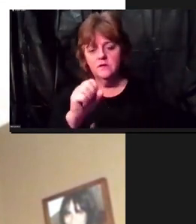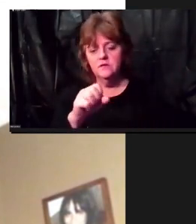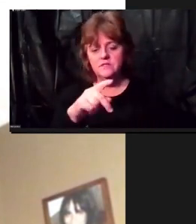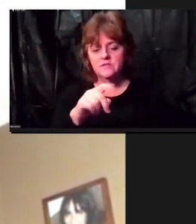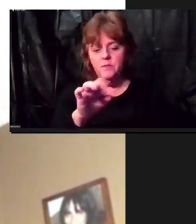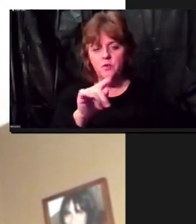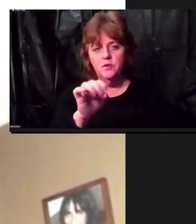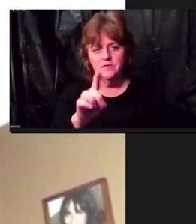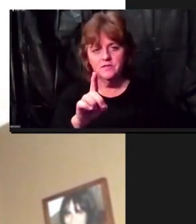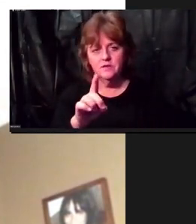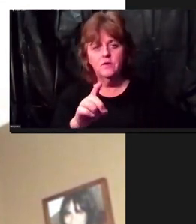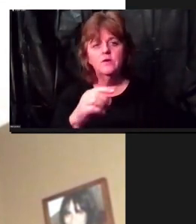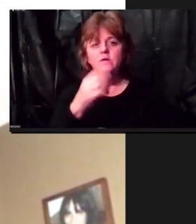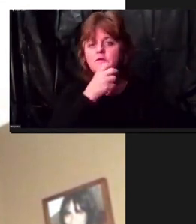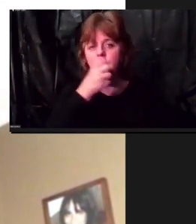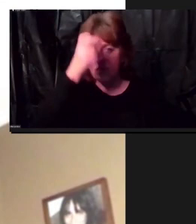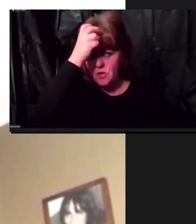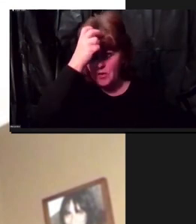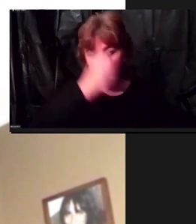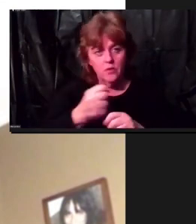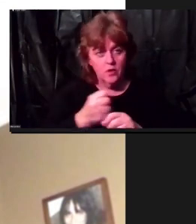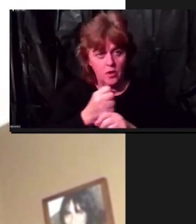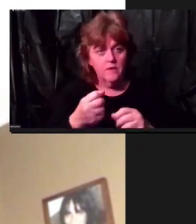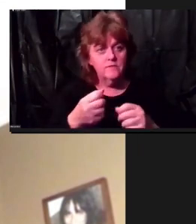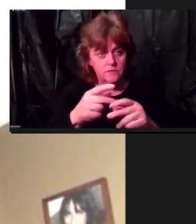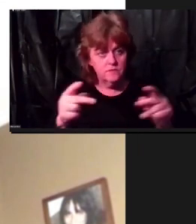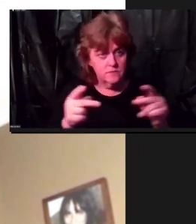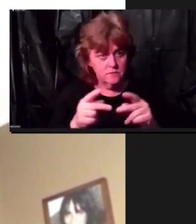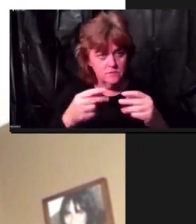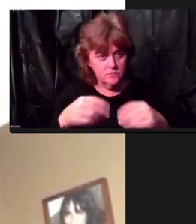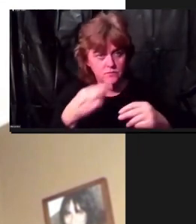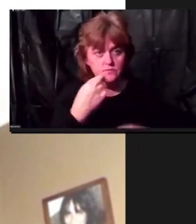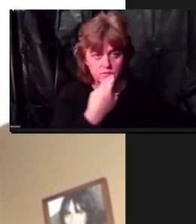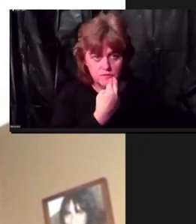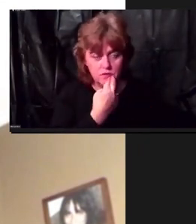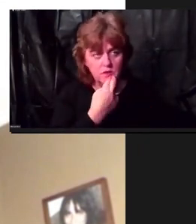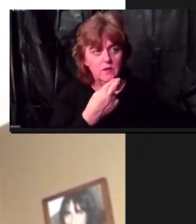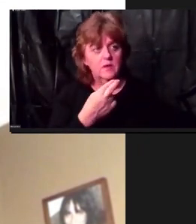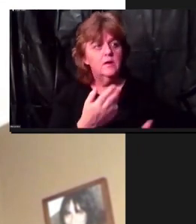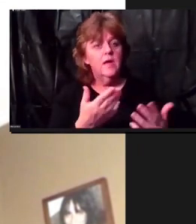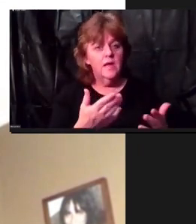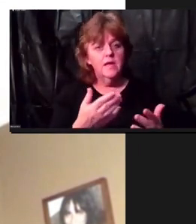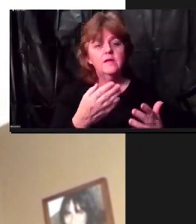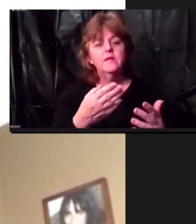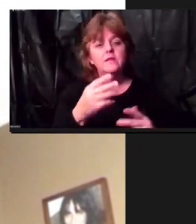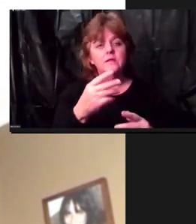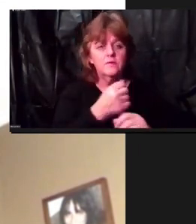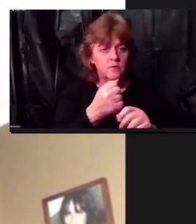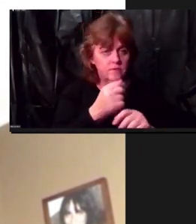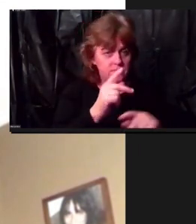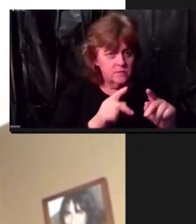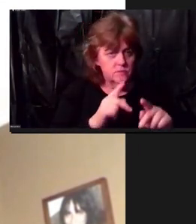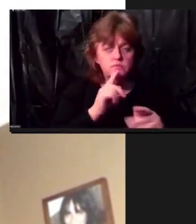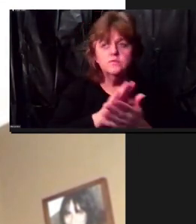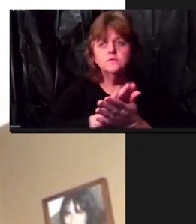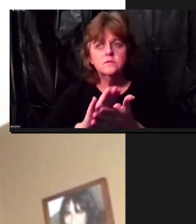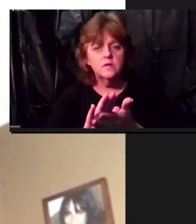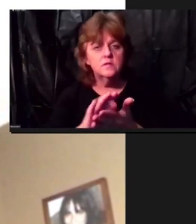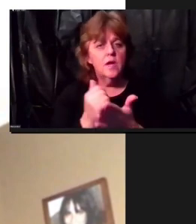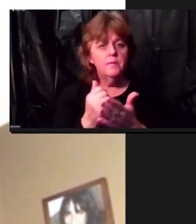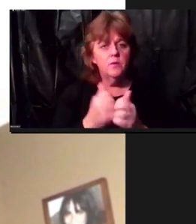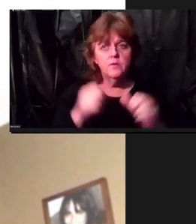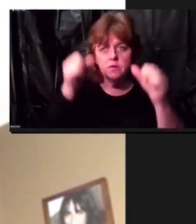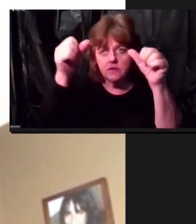some length, and the baristas there were gracious enough to help me with the signage placement and